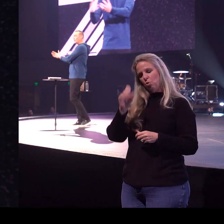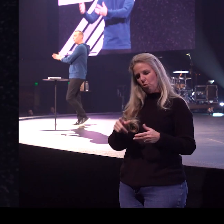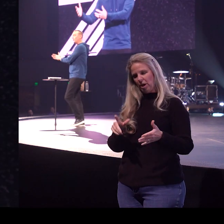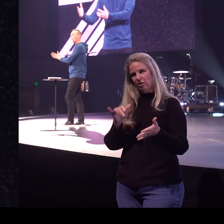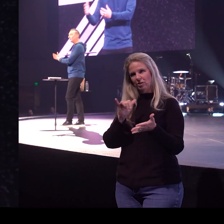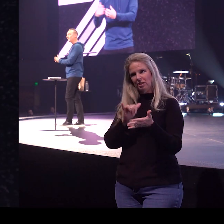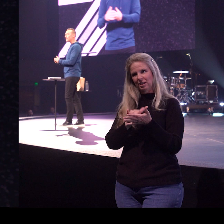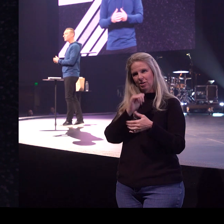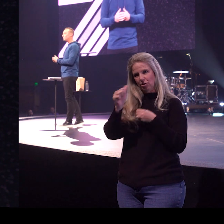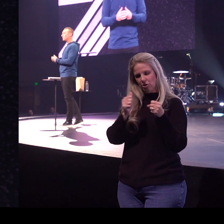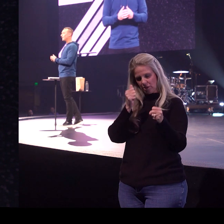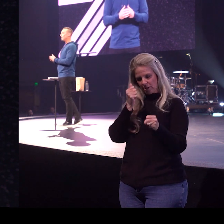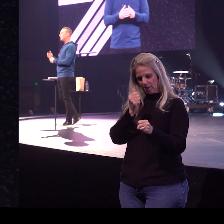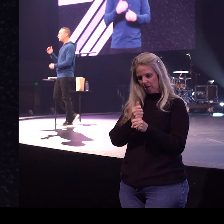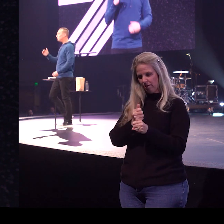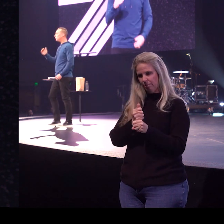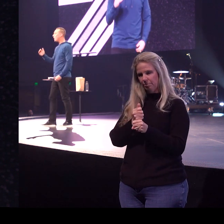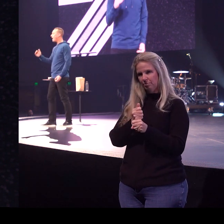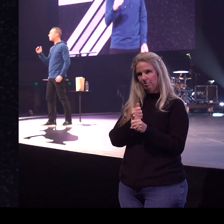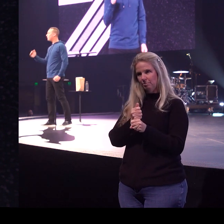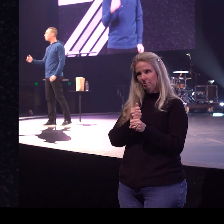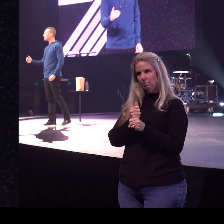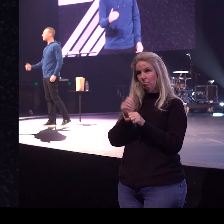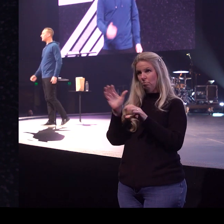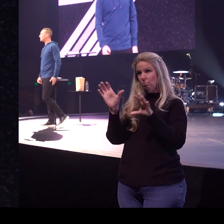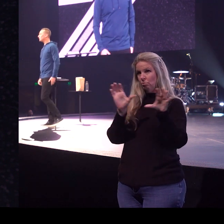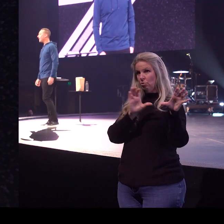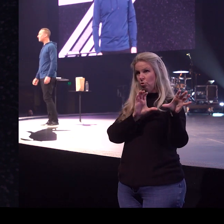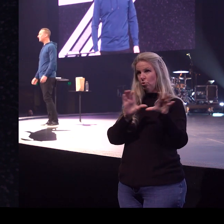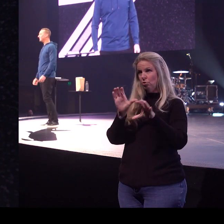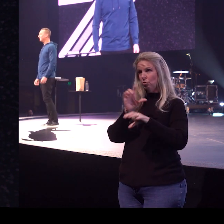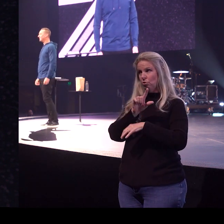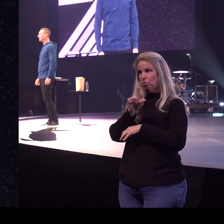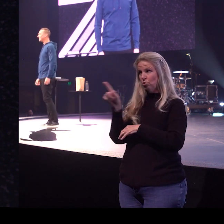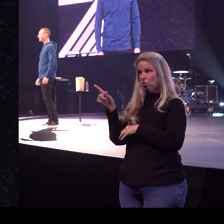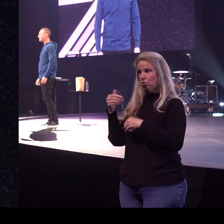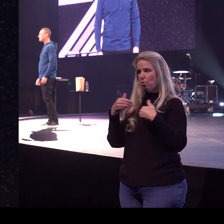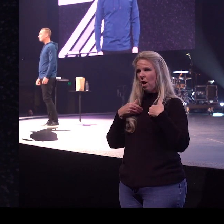into 2023 is, do you have focus in your life?